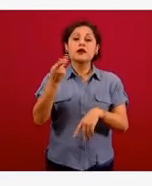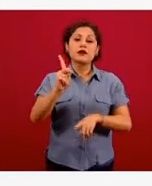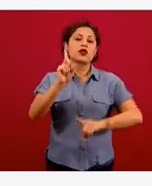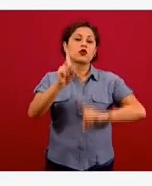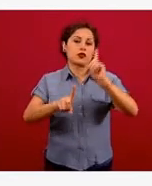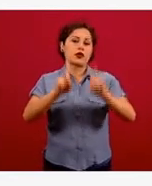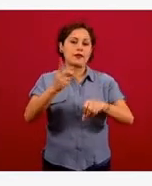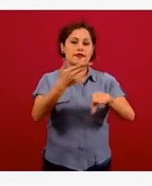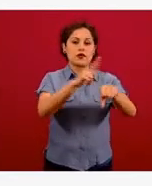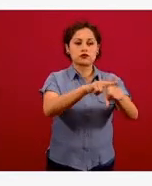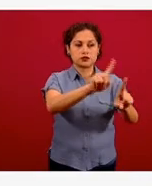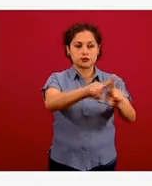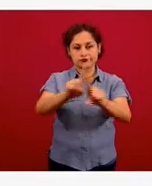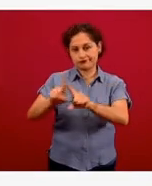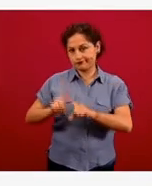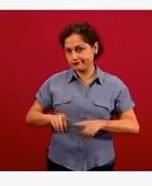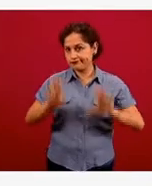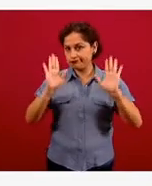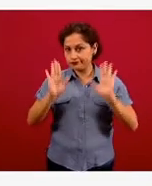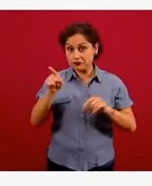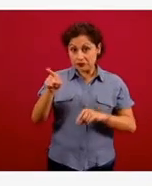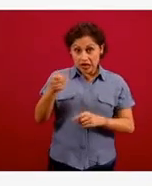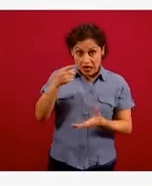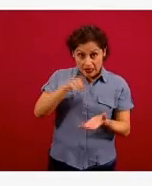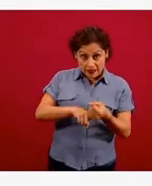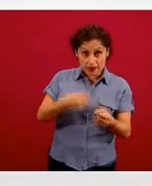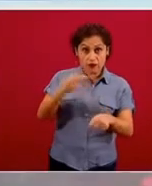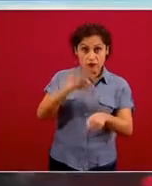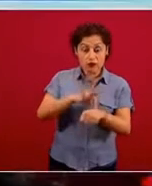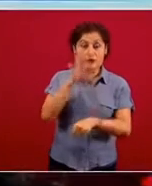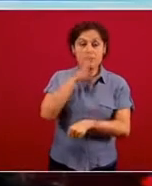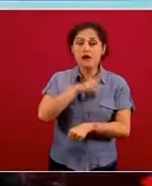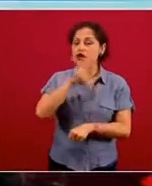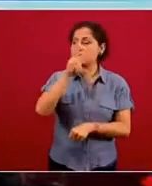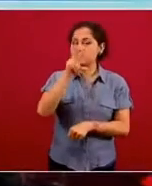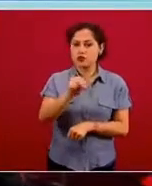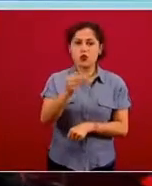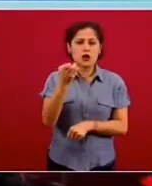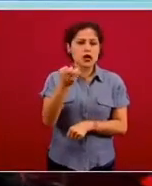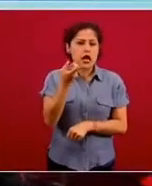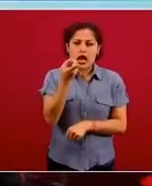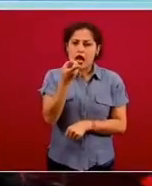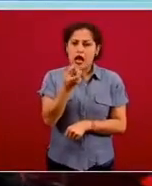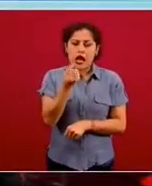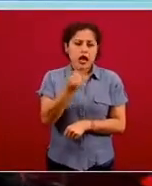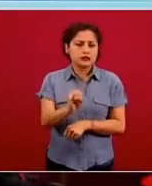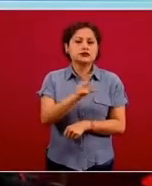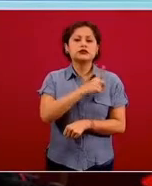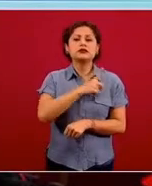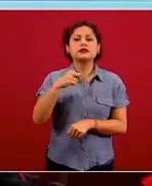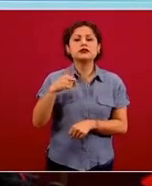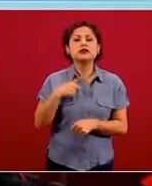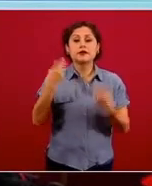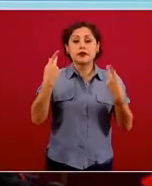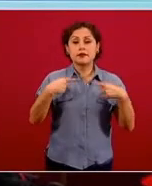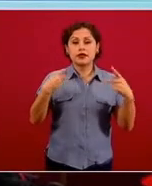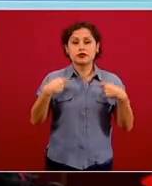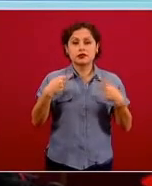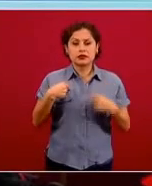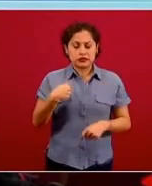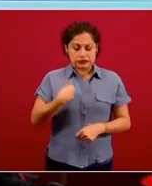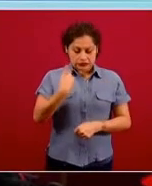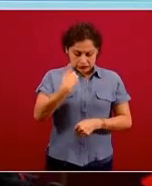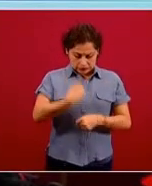the status, the clinical status in which the patients who arrive at the hospital are at the moment of their